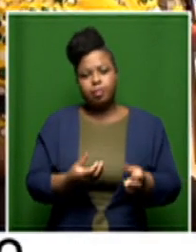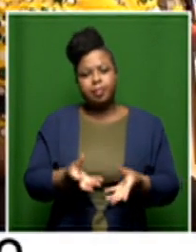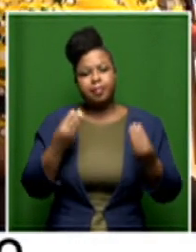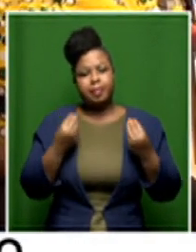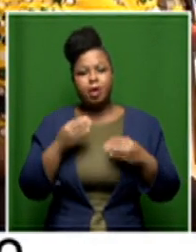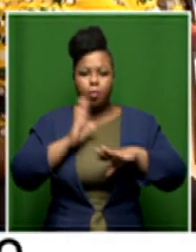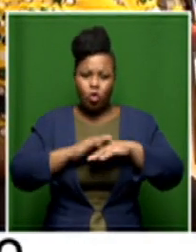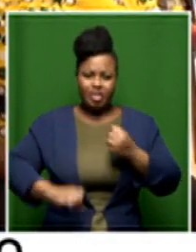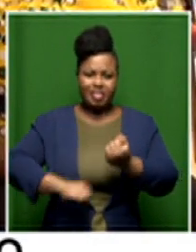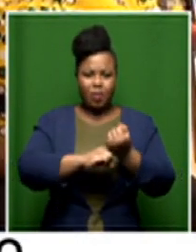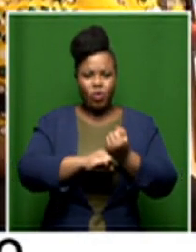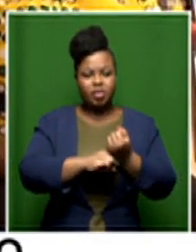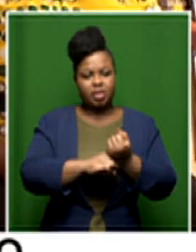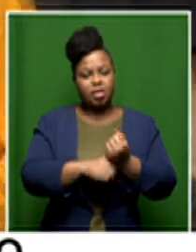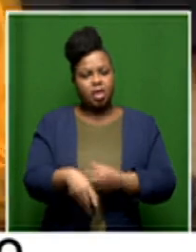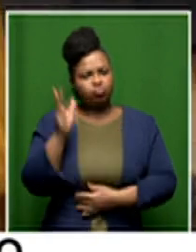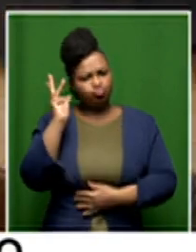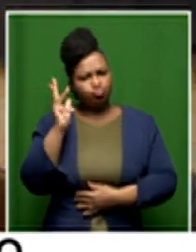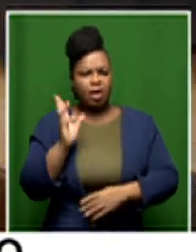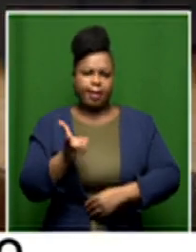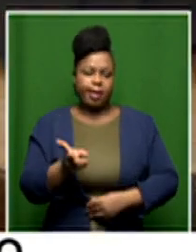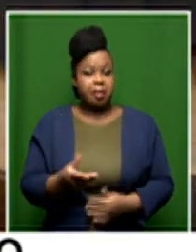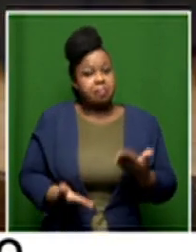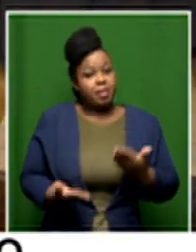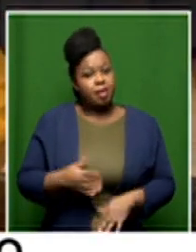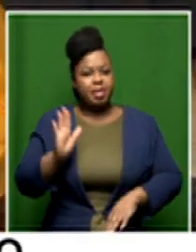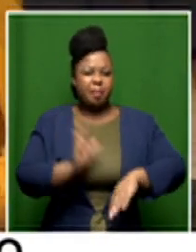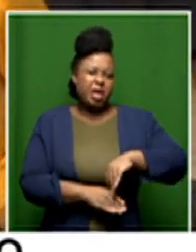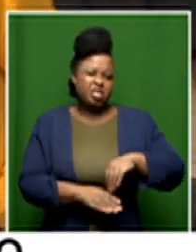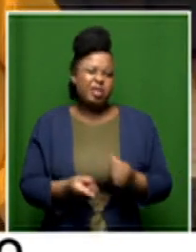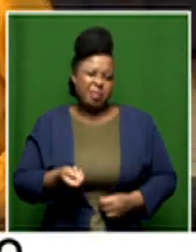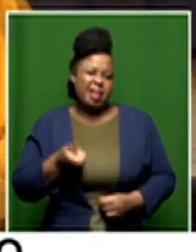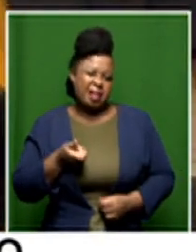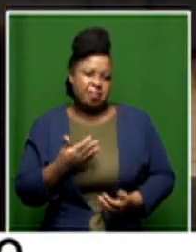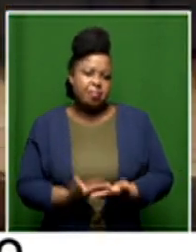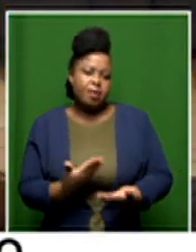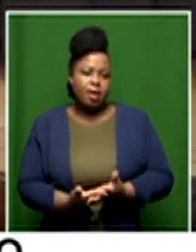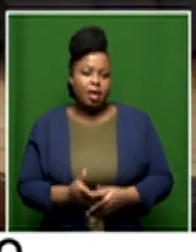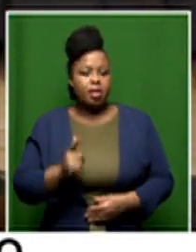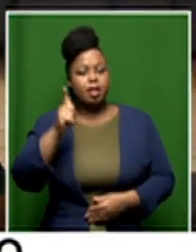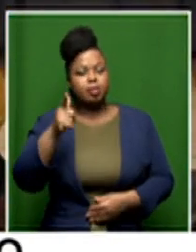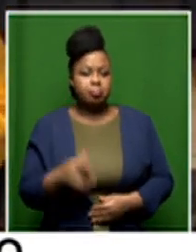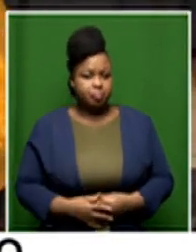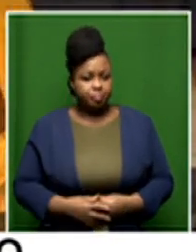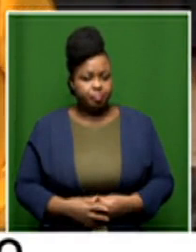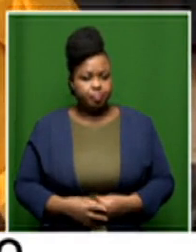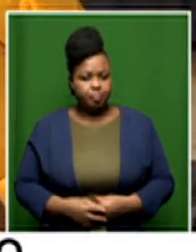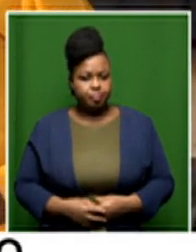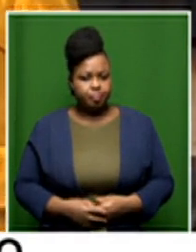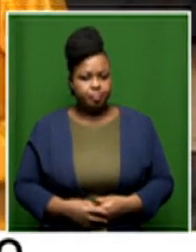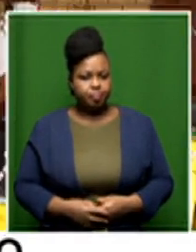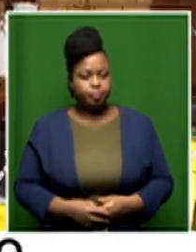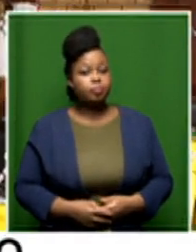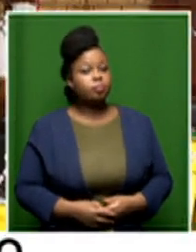and present his case afresh. And in the end, the sanction might even be lighter than what he has received at the provincial